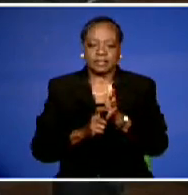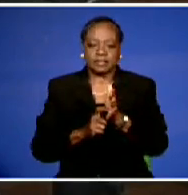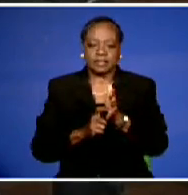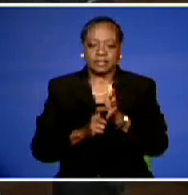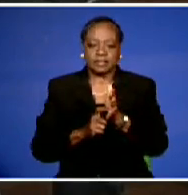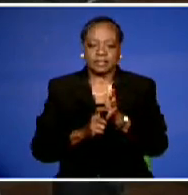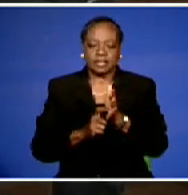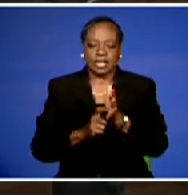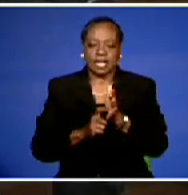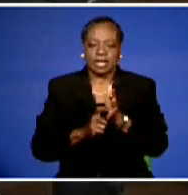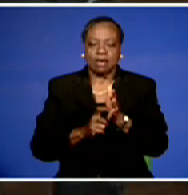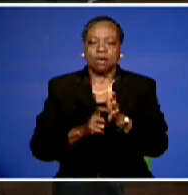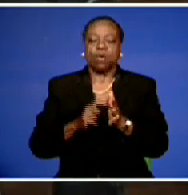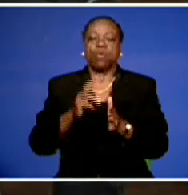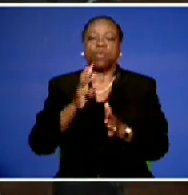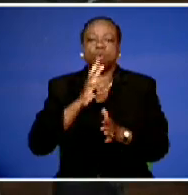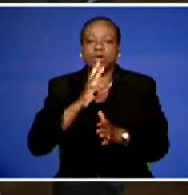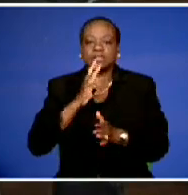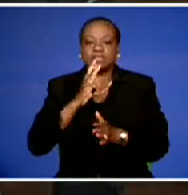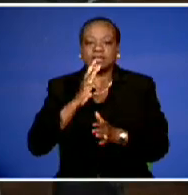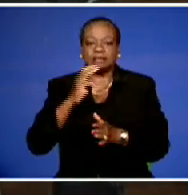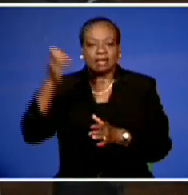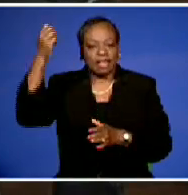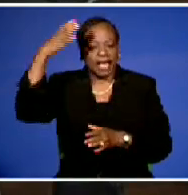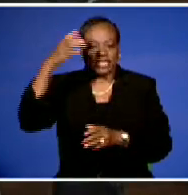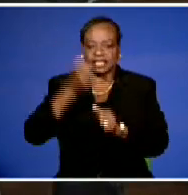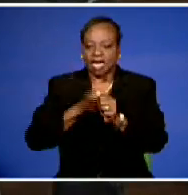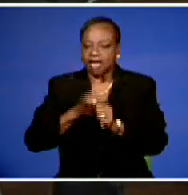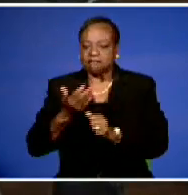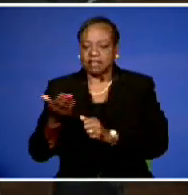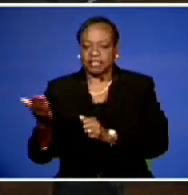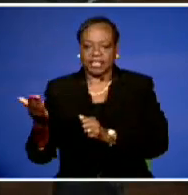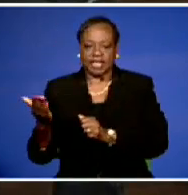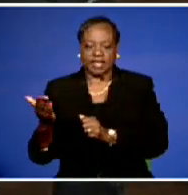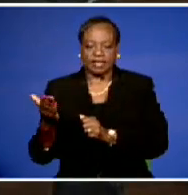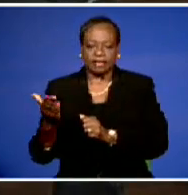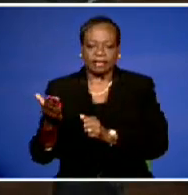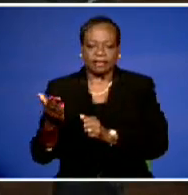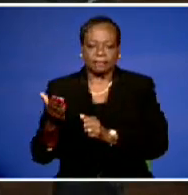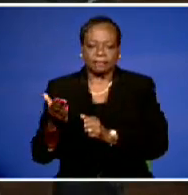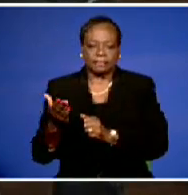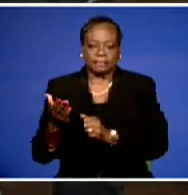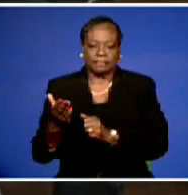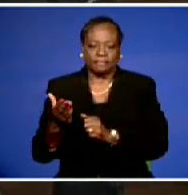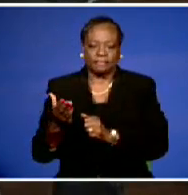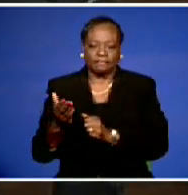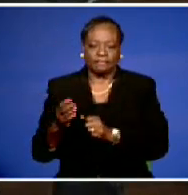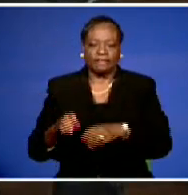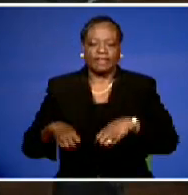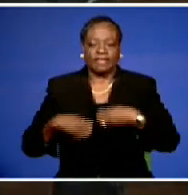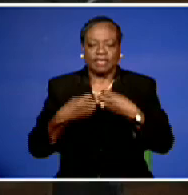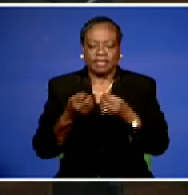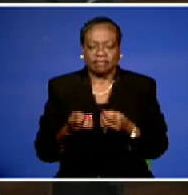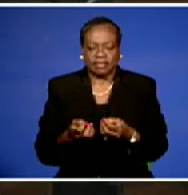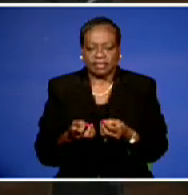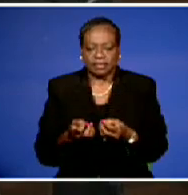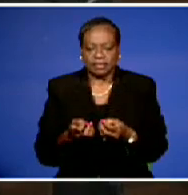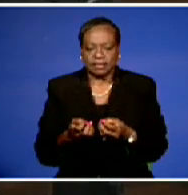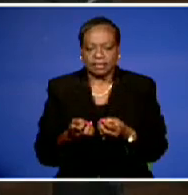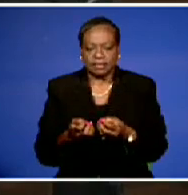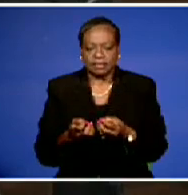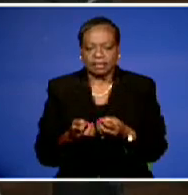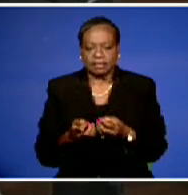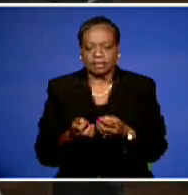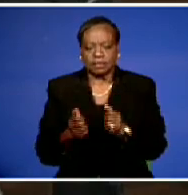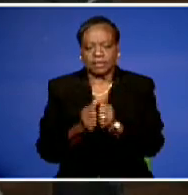Allow the electricity, waters, everything, and give another face to the shanty